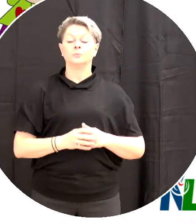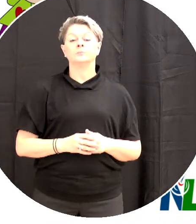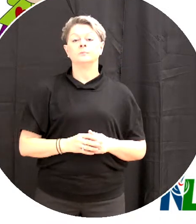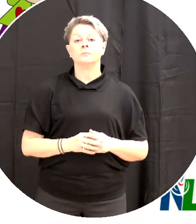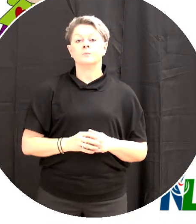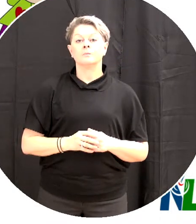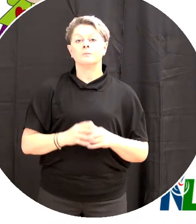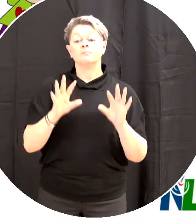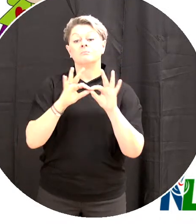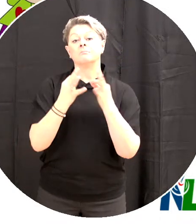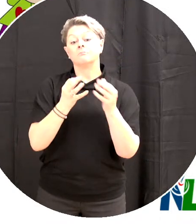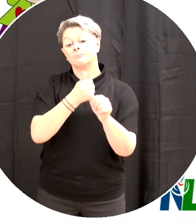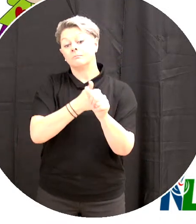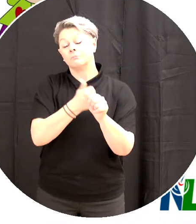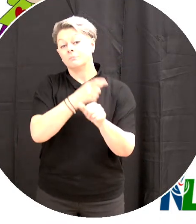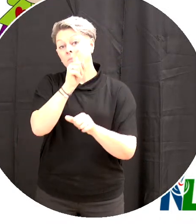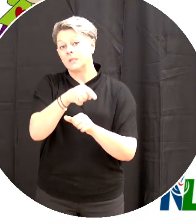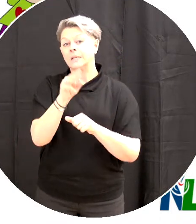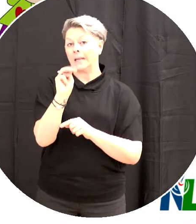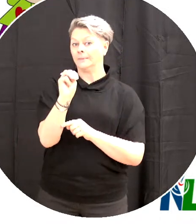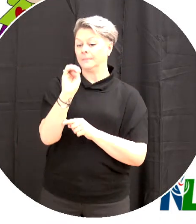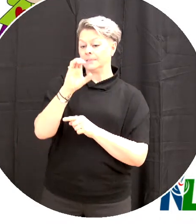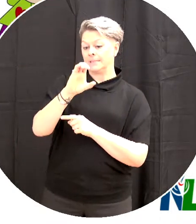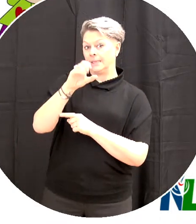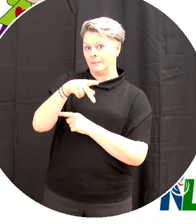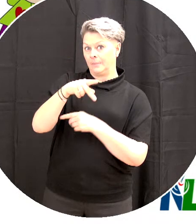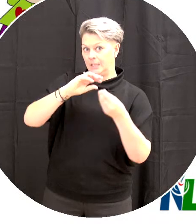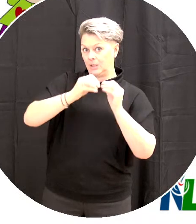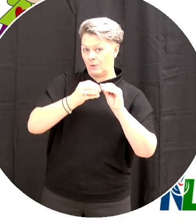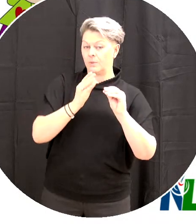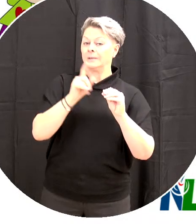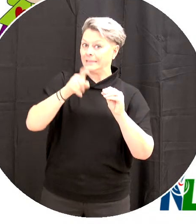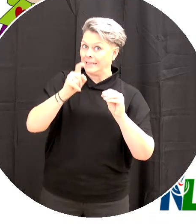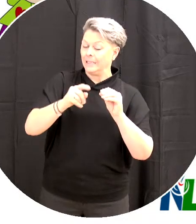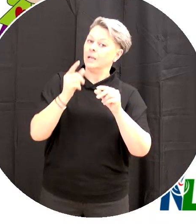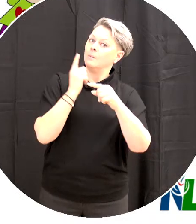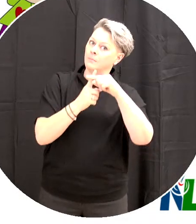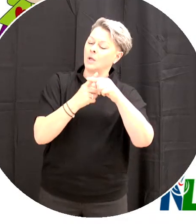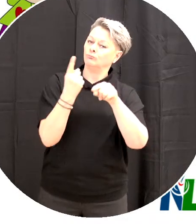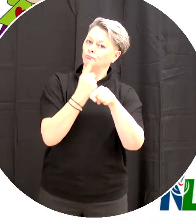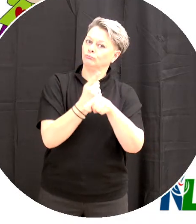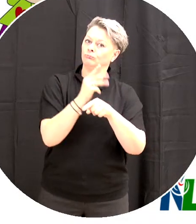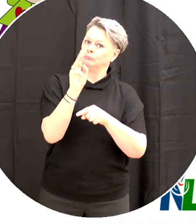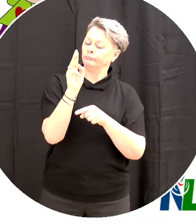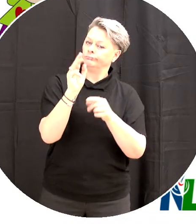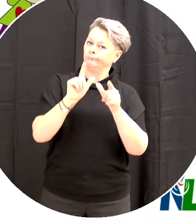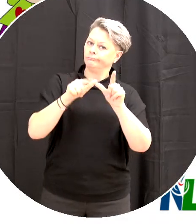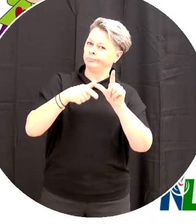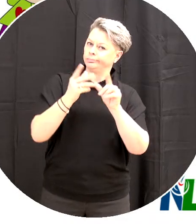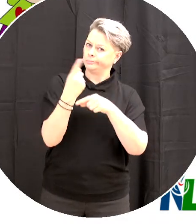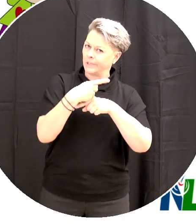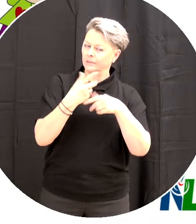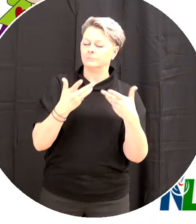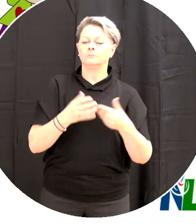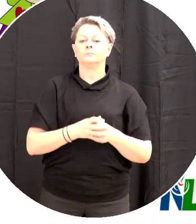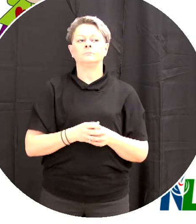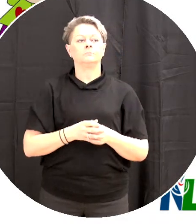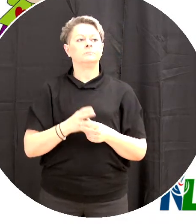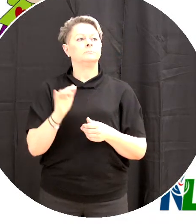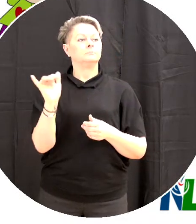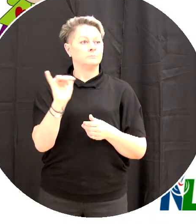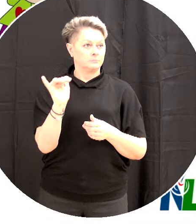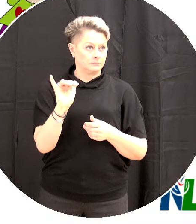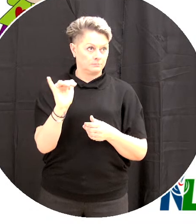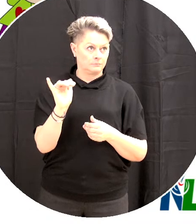Families will need the child's MCP number with the expiration date, an email address to receive electronic confirmation of